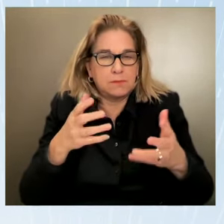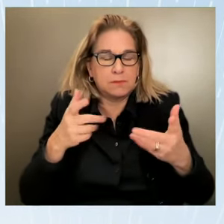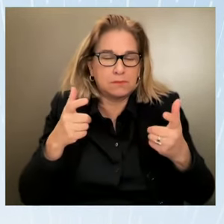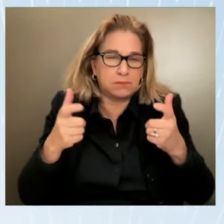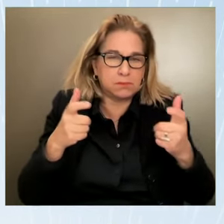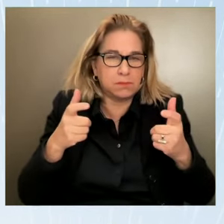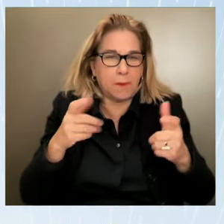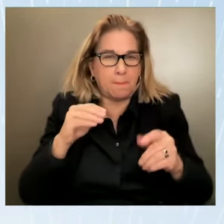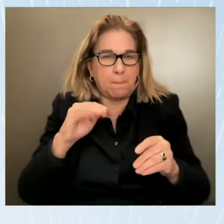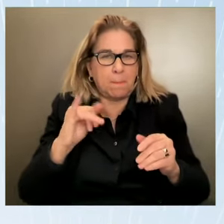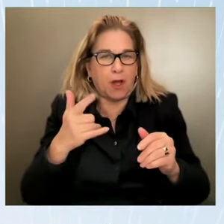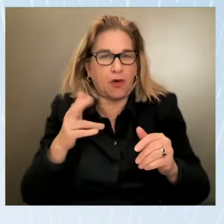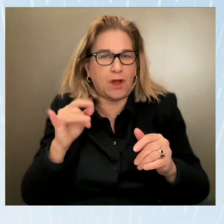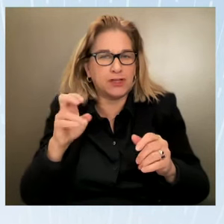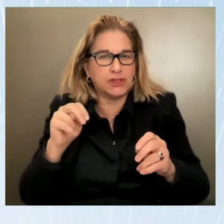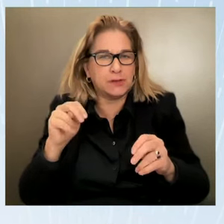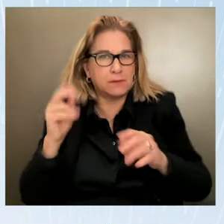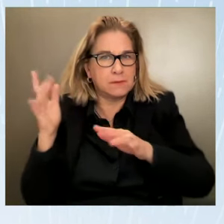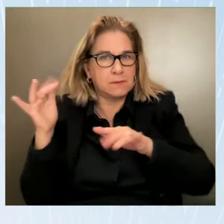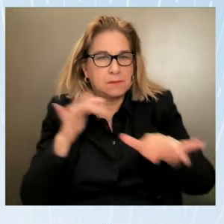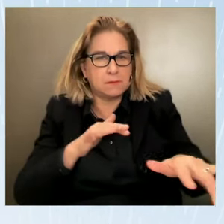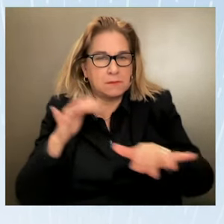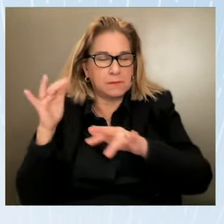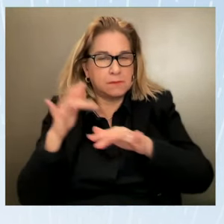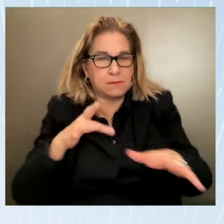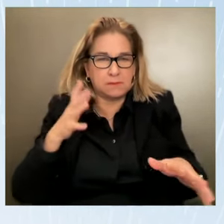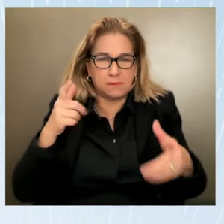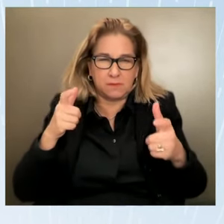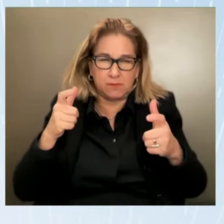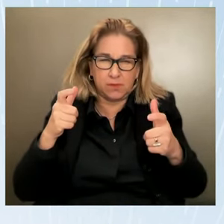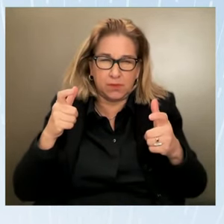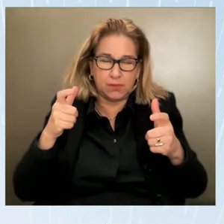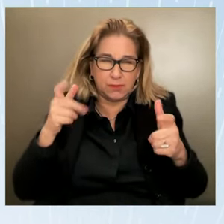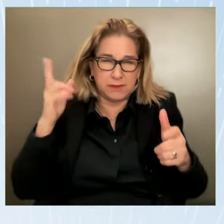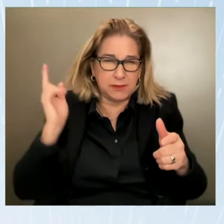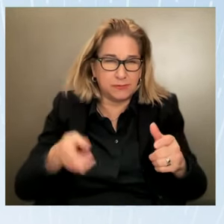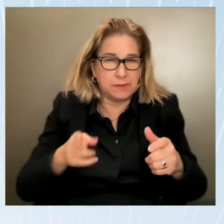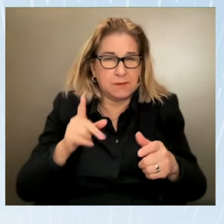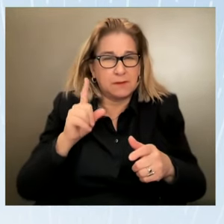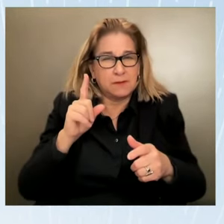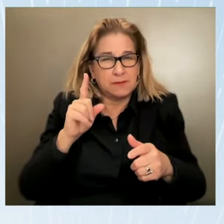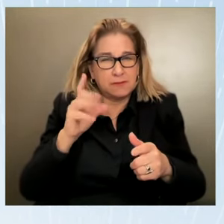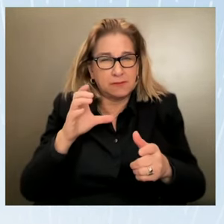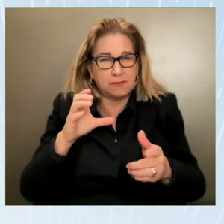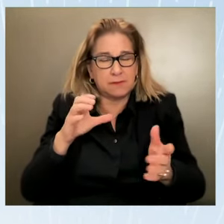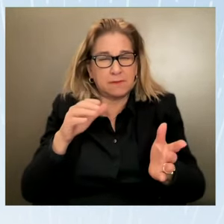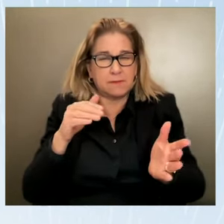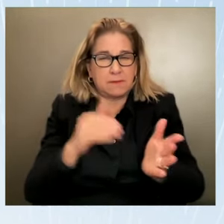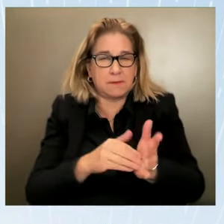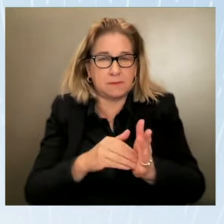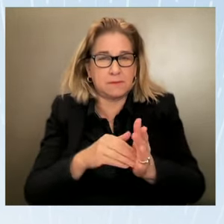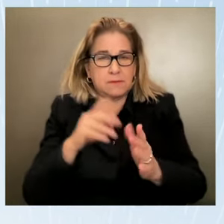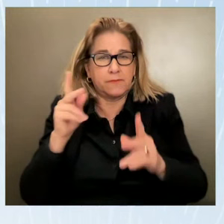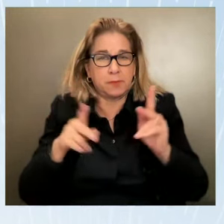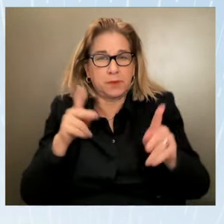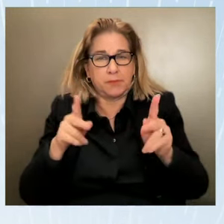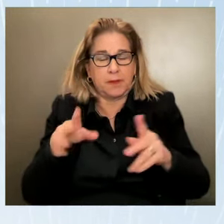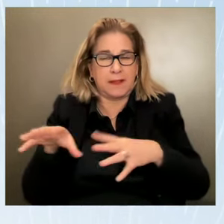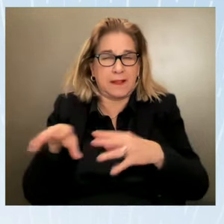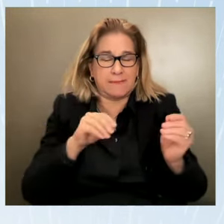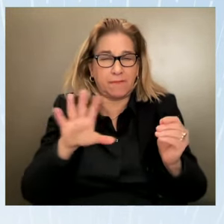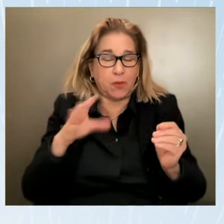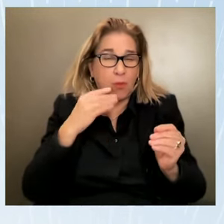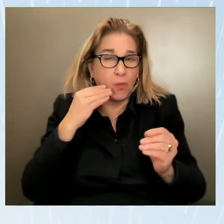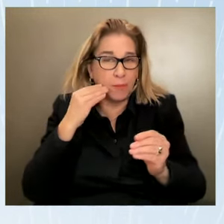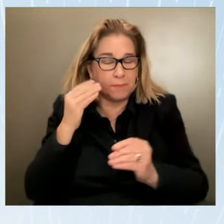than 100 million people around the world who have been forcibly displaced from their homes in one way or another. And of course, that's exactly the kind of population that